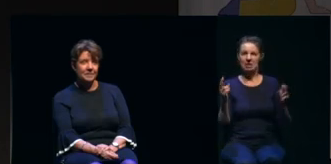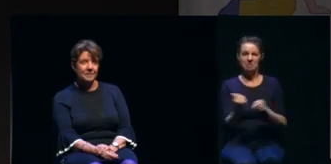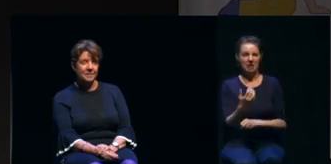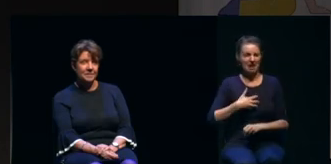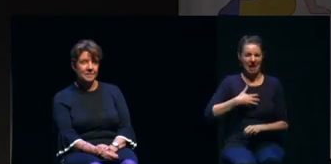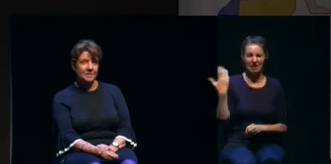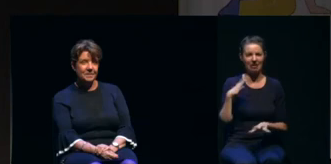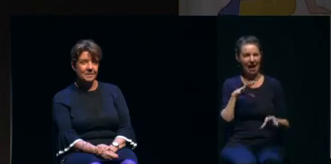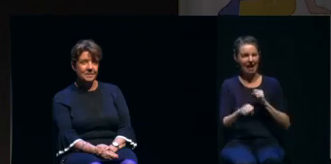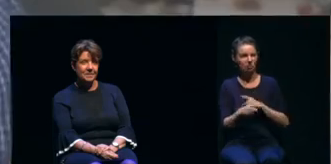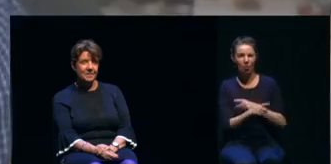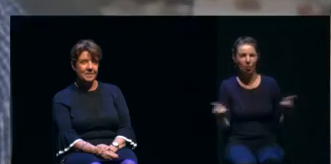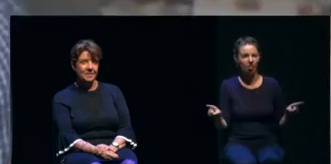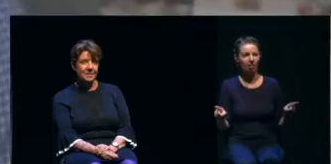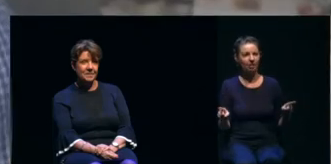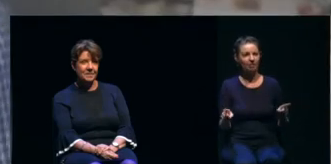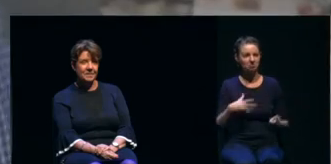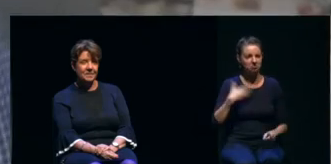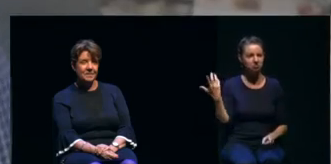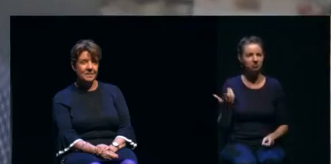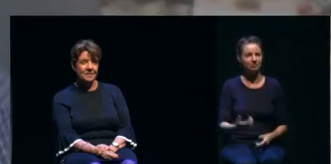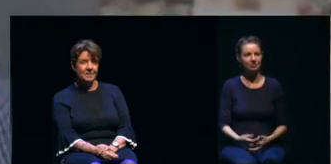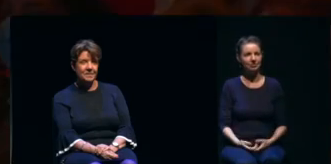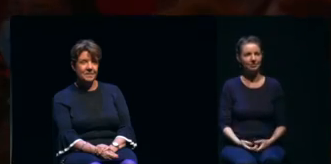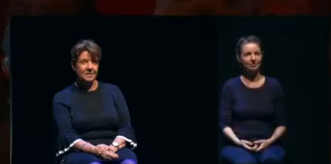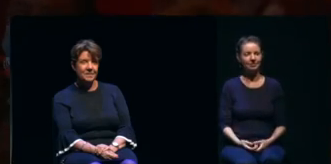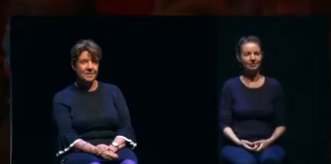I hate you all. That's what the menopause is.